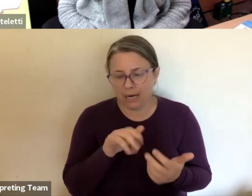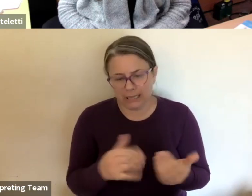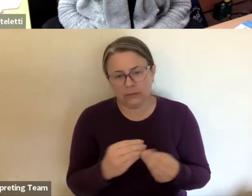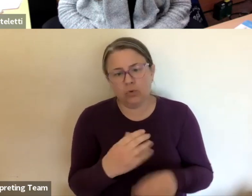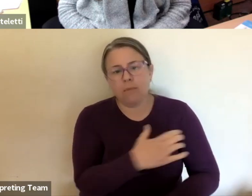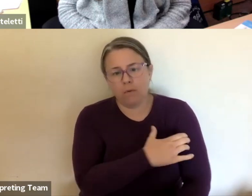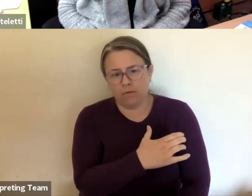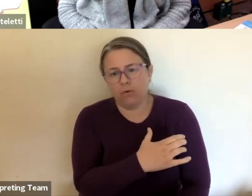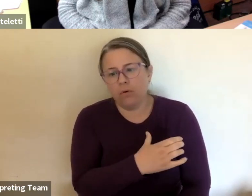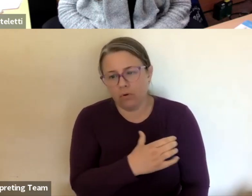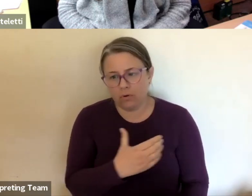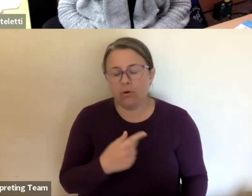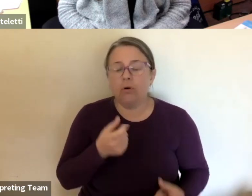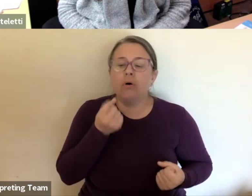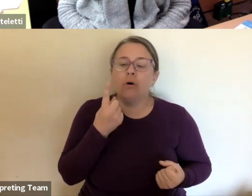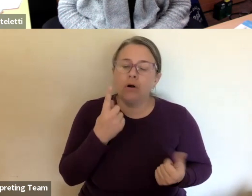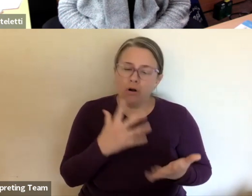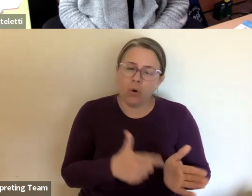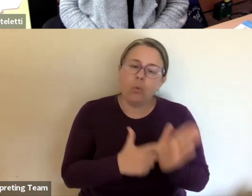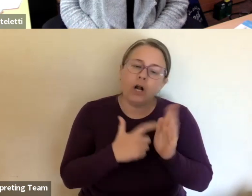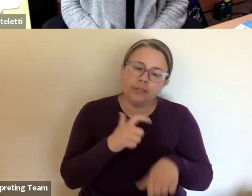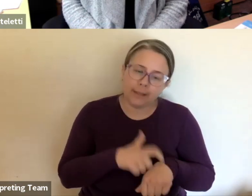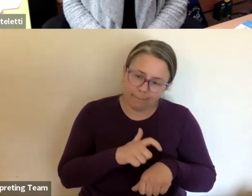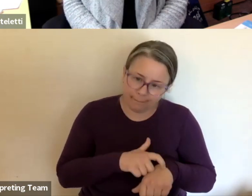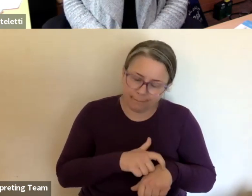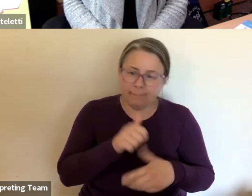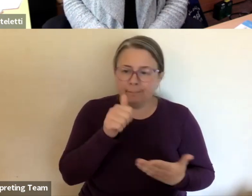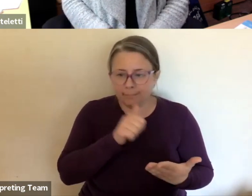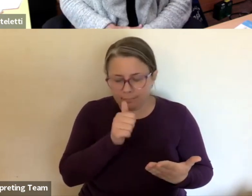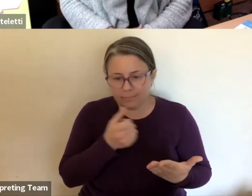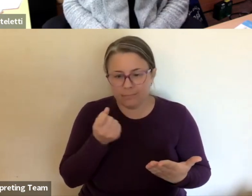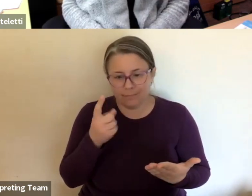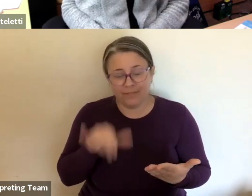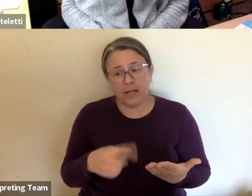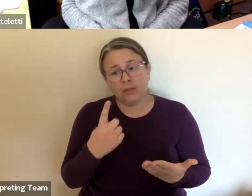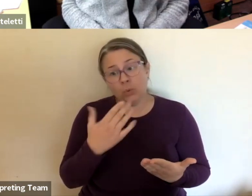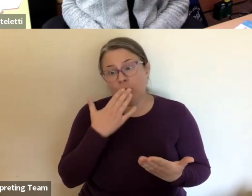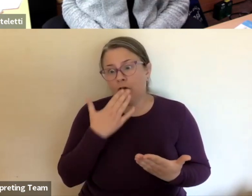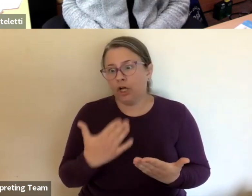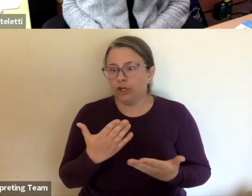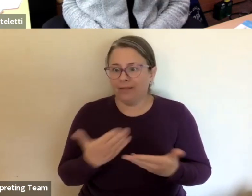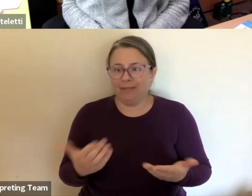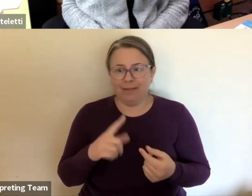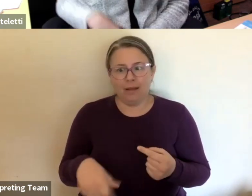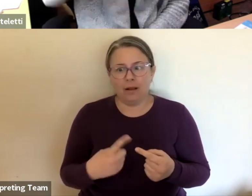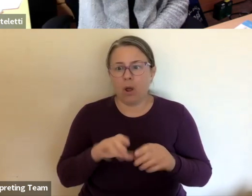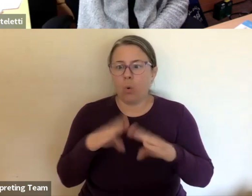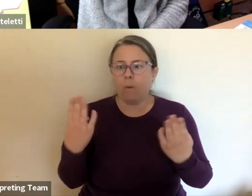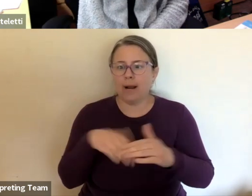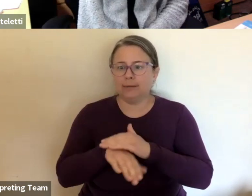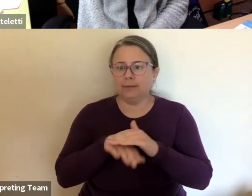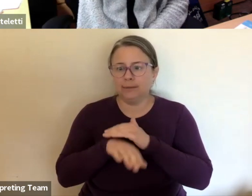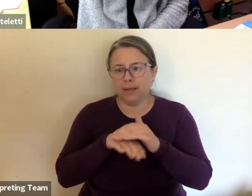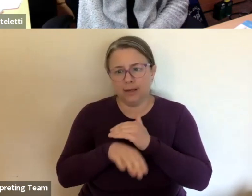good about the push towards open access for our data, because it allows for those kinds of things to be done